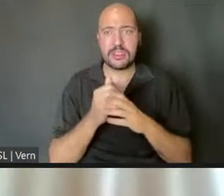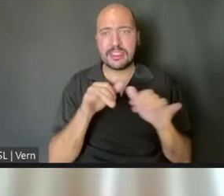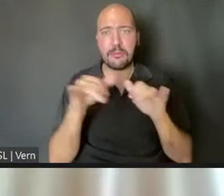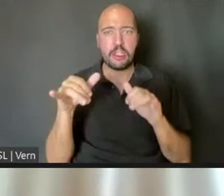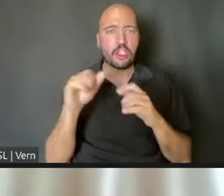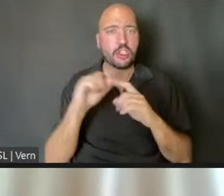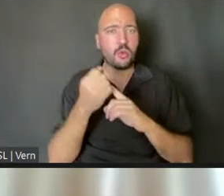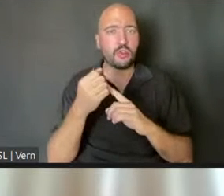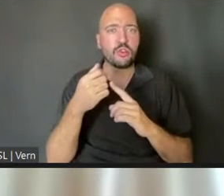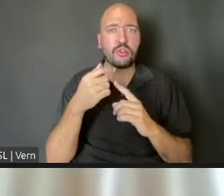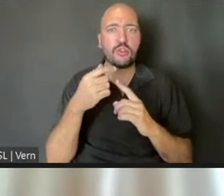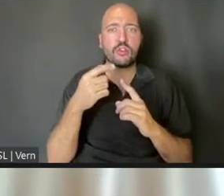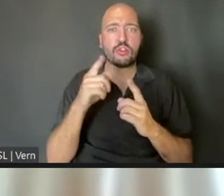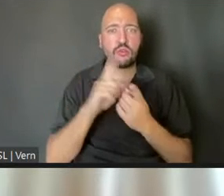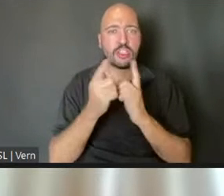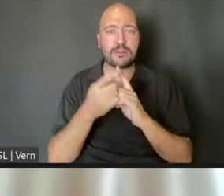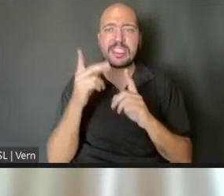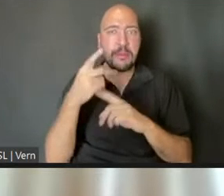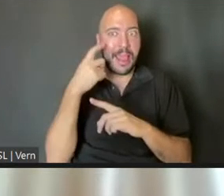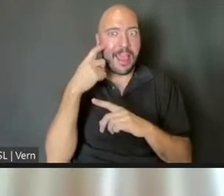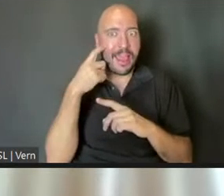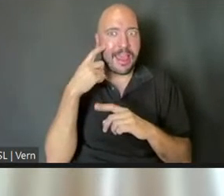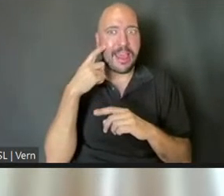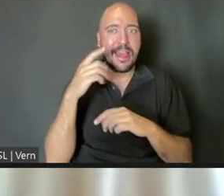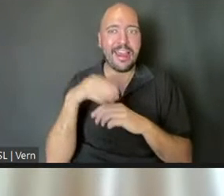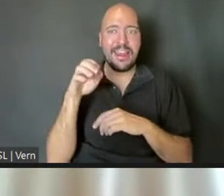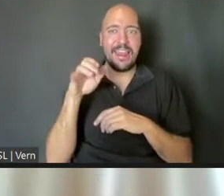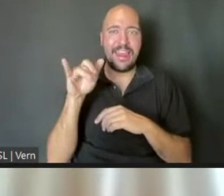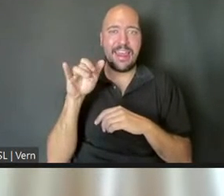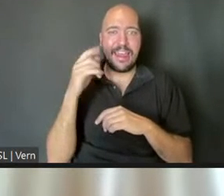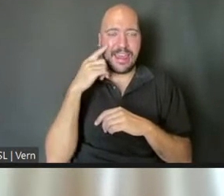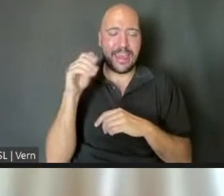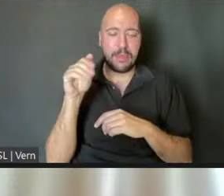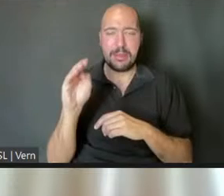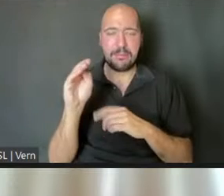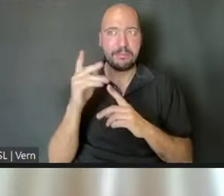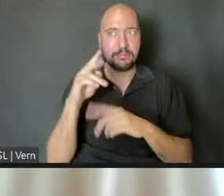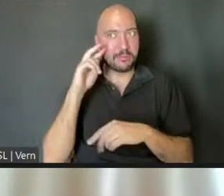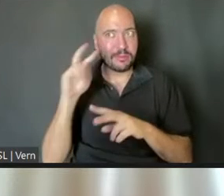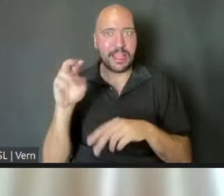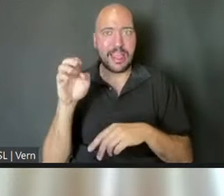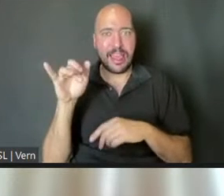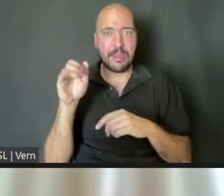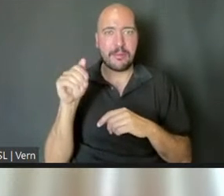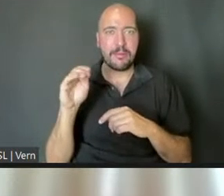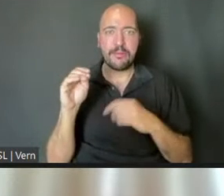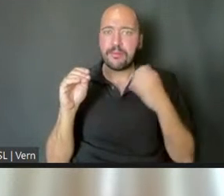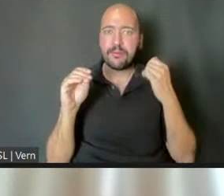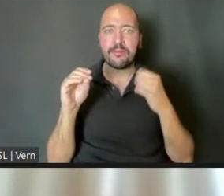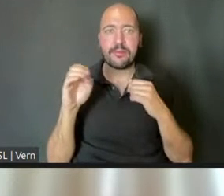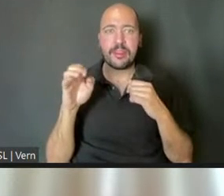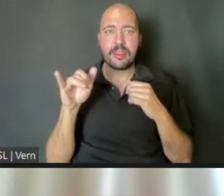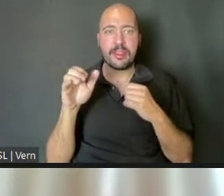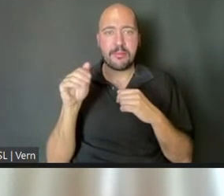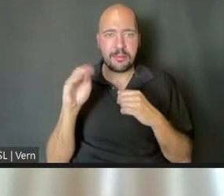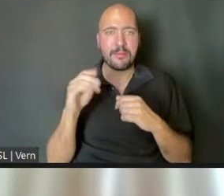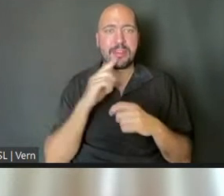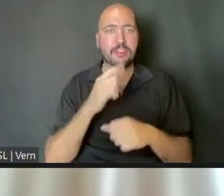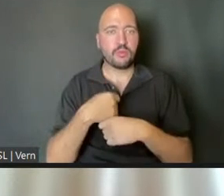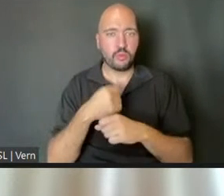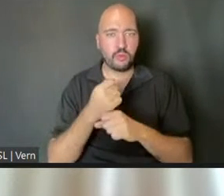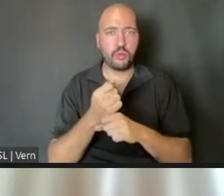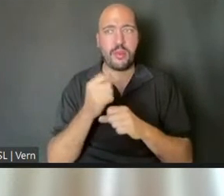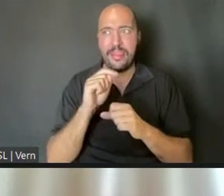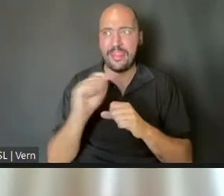an eye on Eyebeam. Eyebeam's doing this work, and Eyebeam, let me restate that. Eyebeam is creating